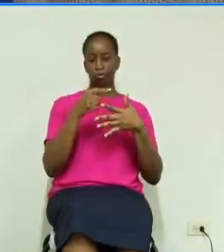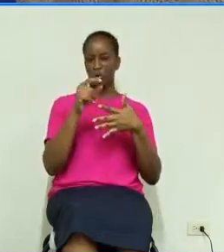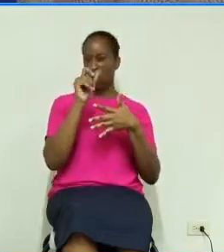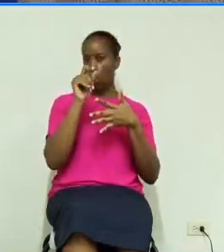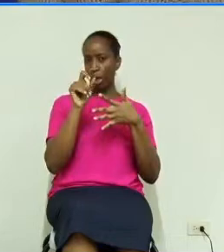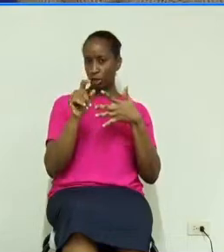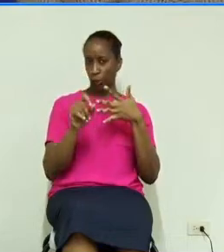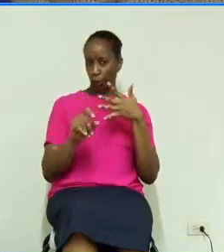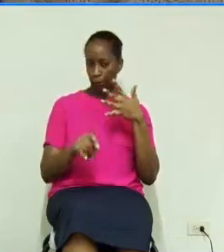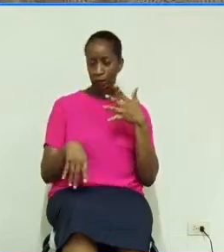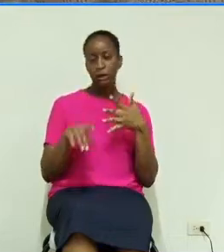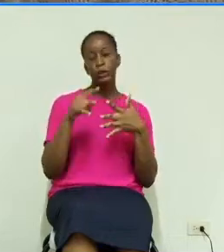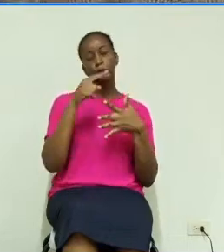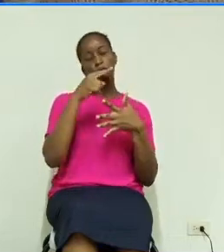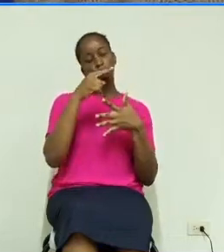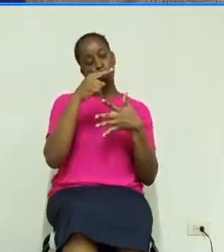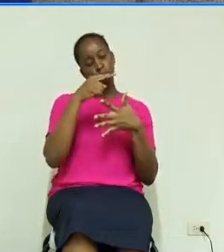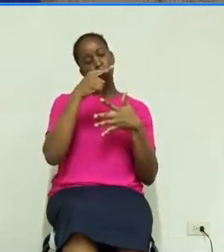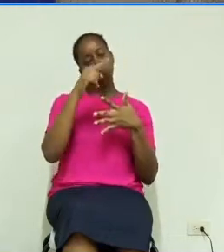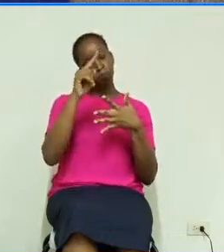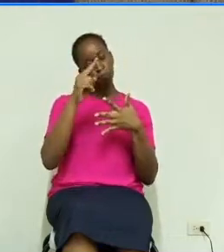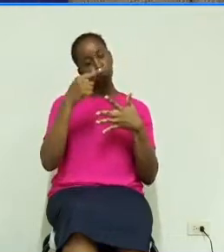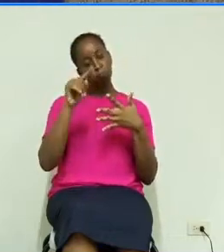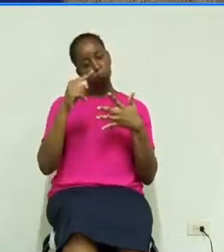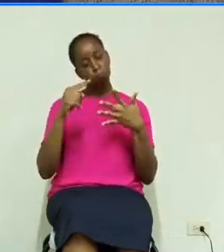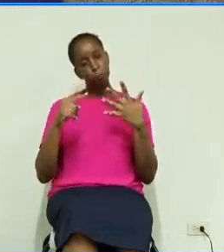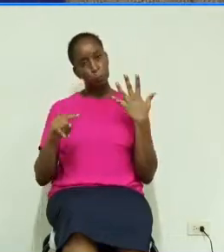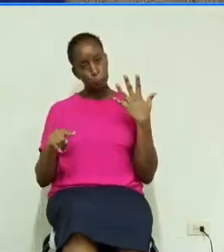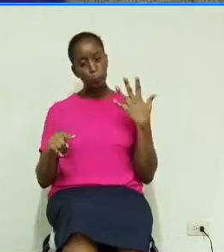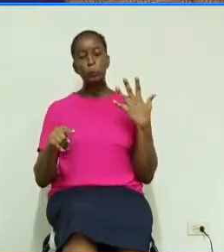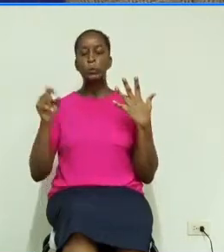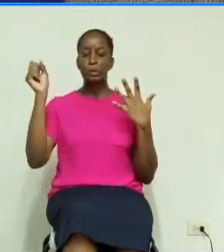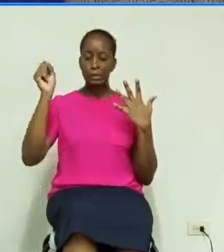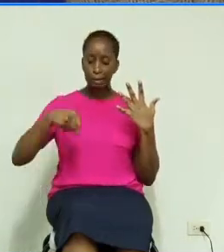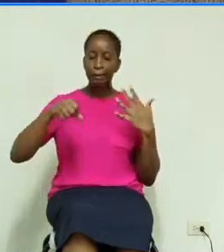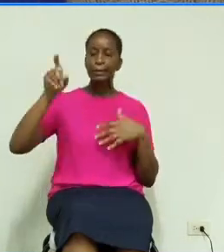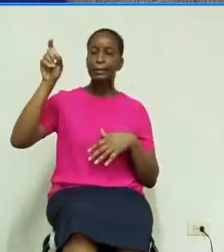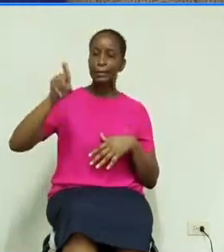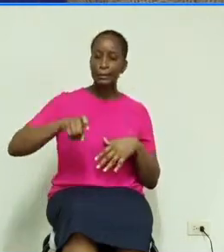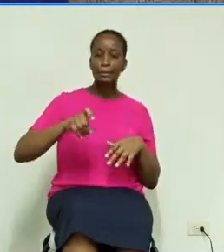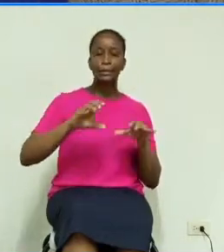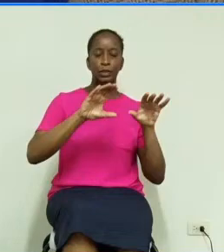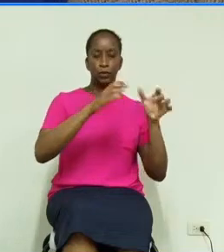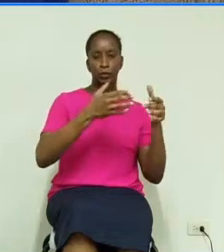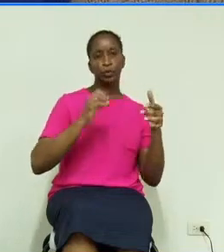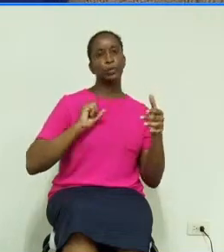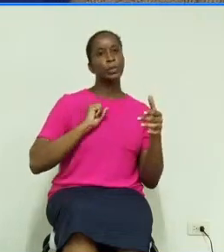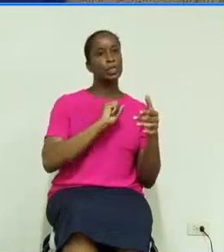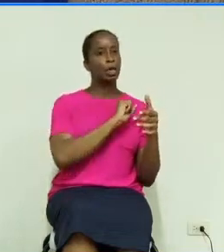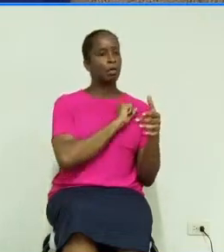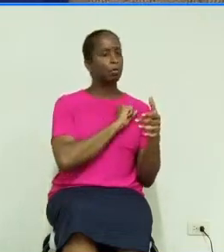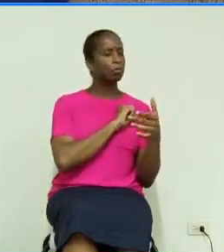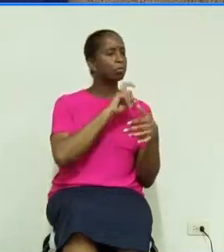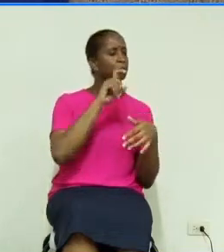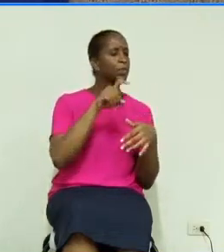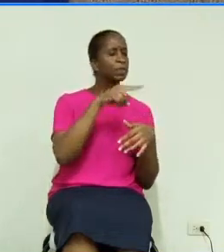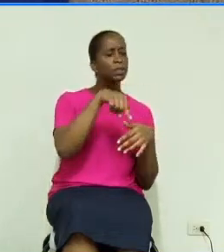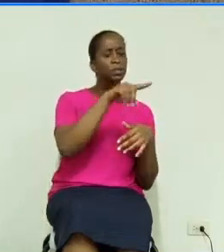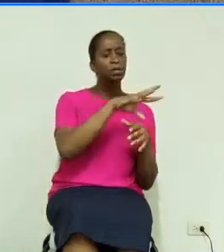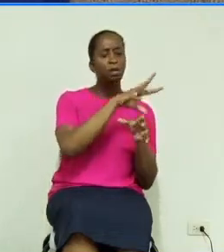determine its purposes, its composition, and its powers. What power should it have?